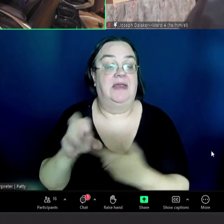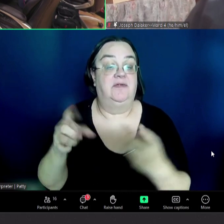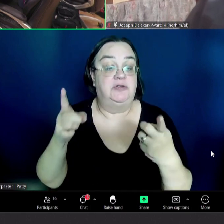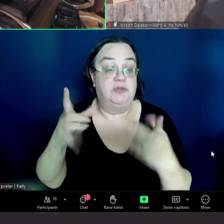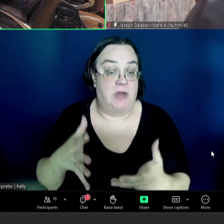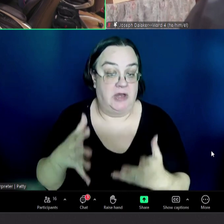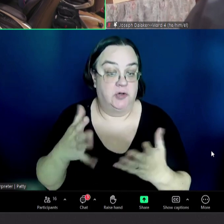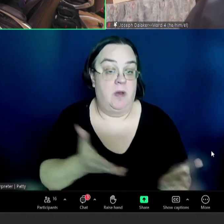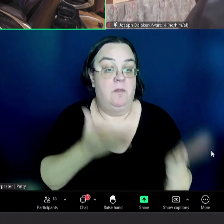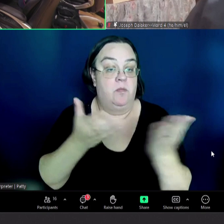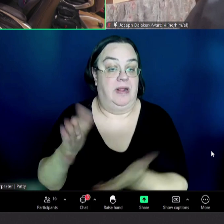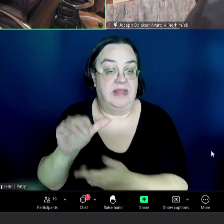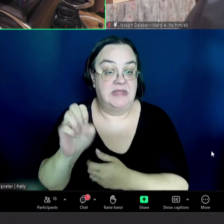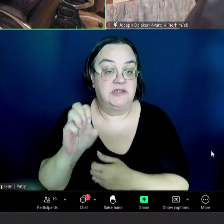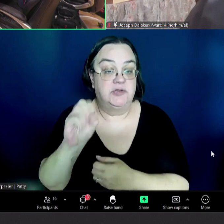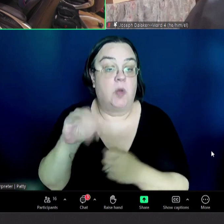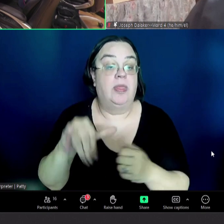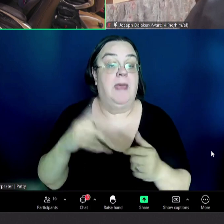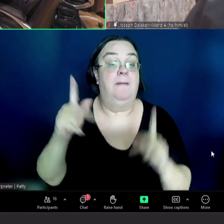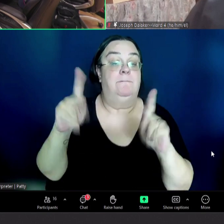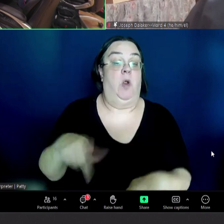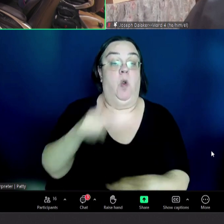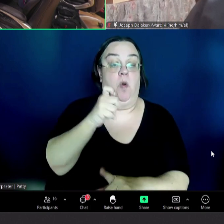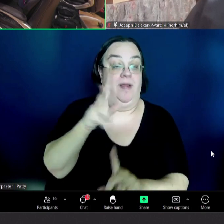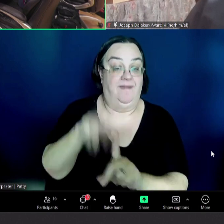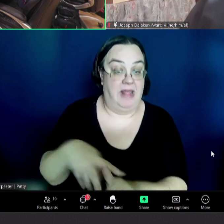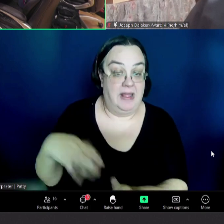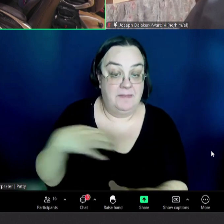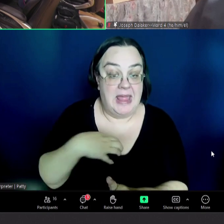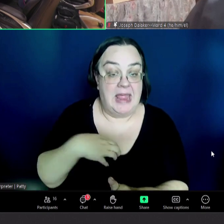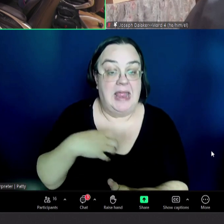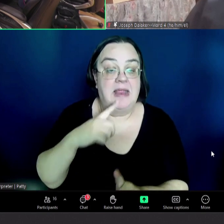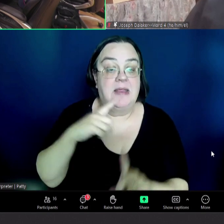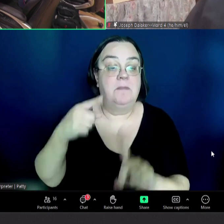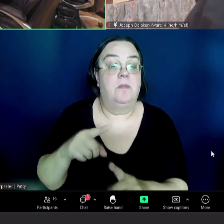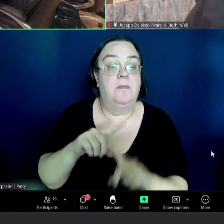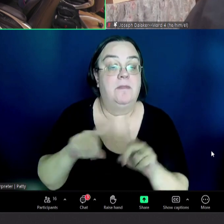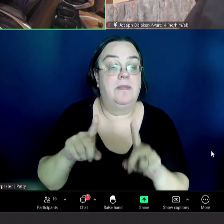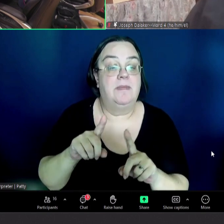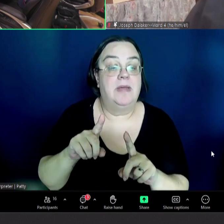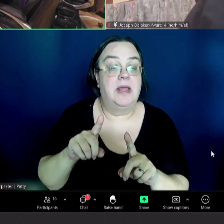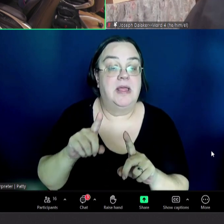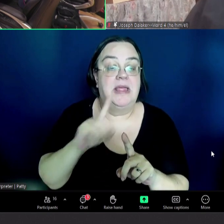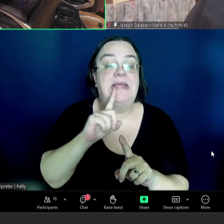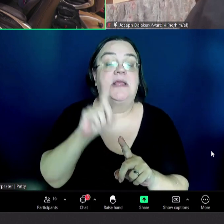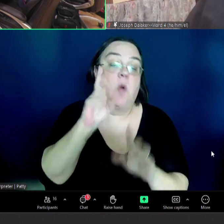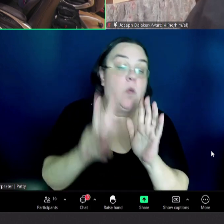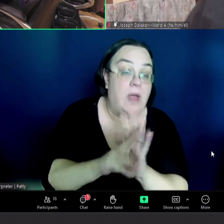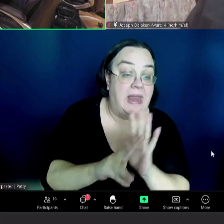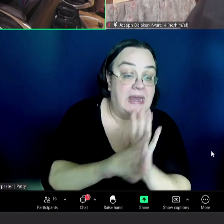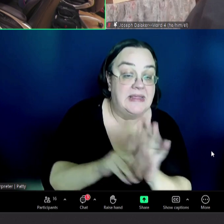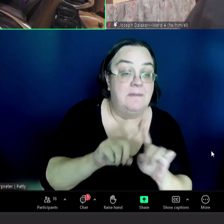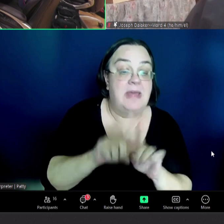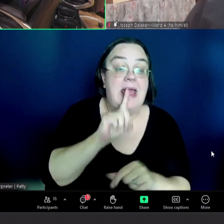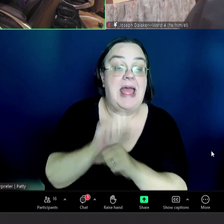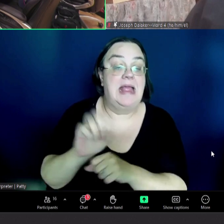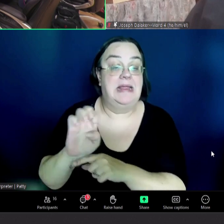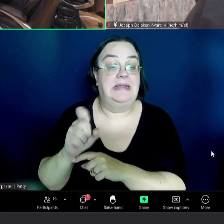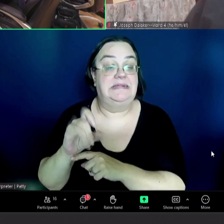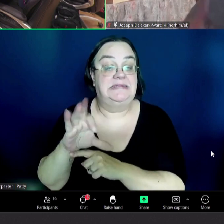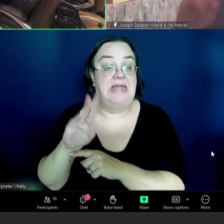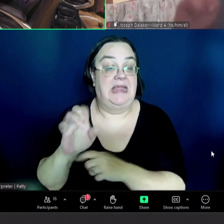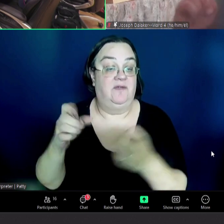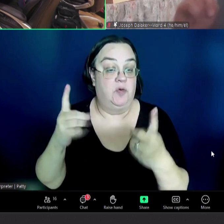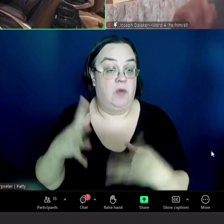a party to the case, a witness to the case, but it's actually the executive director versus the respondent. It's not the complaining